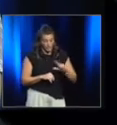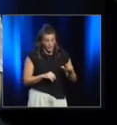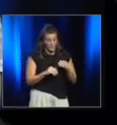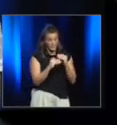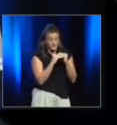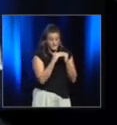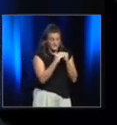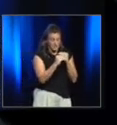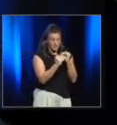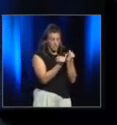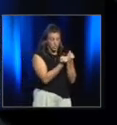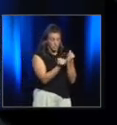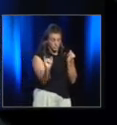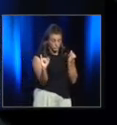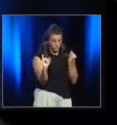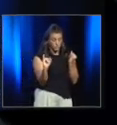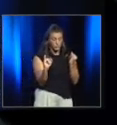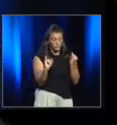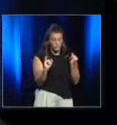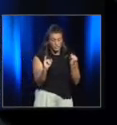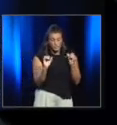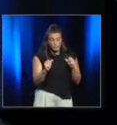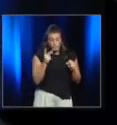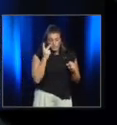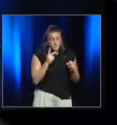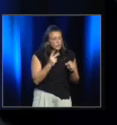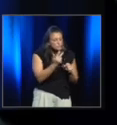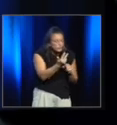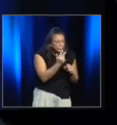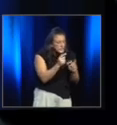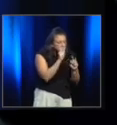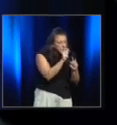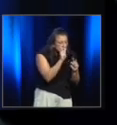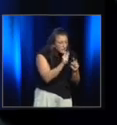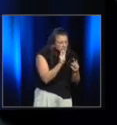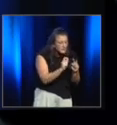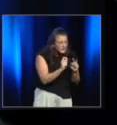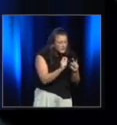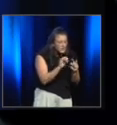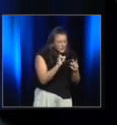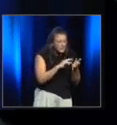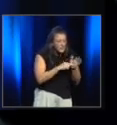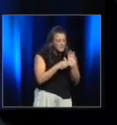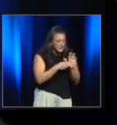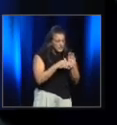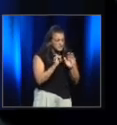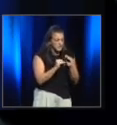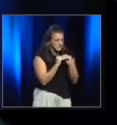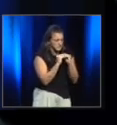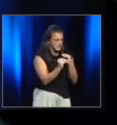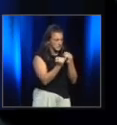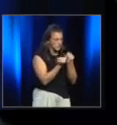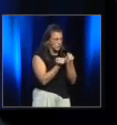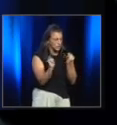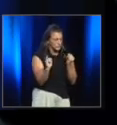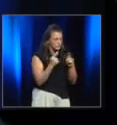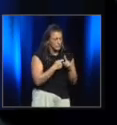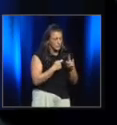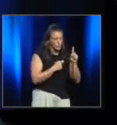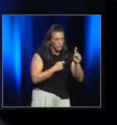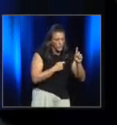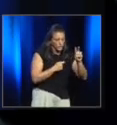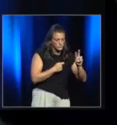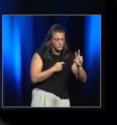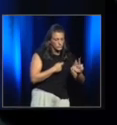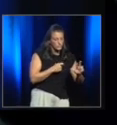isotope figure, we've got three little grey dots, which are the stable isotope signatures from 1, 2, and